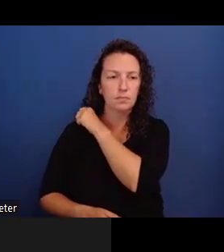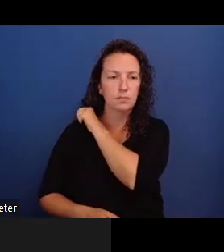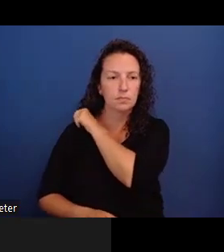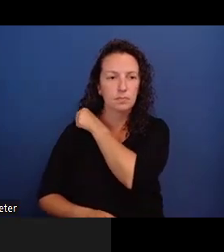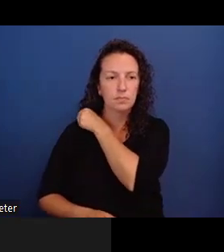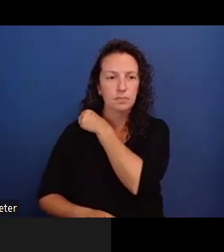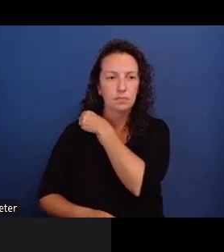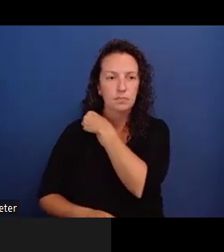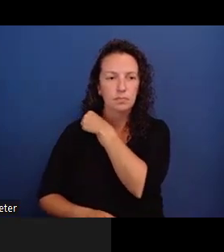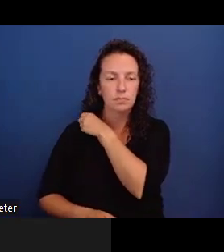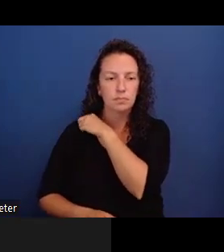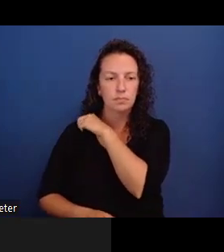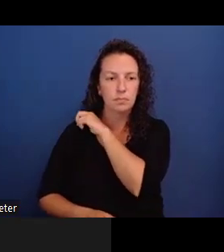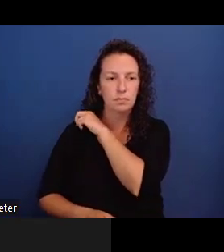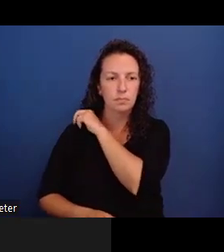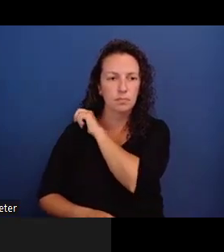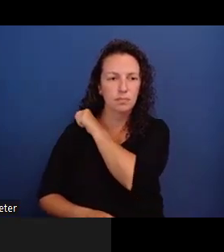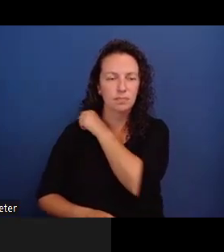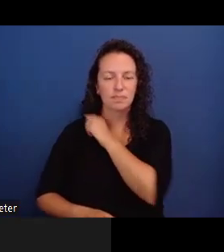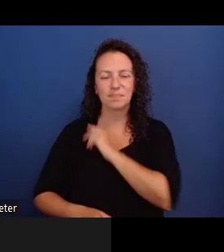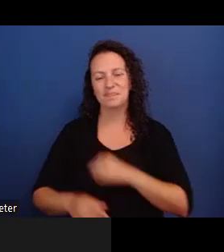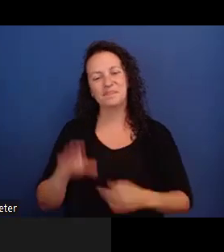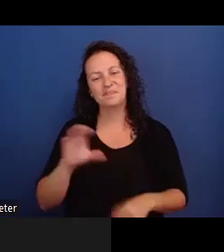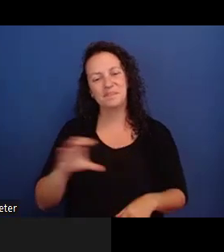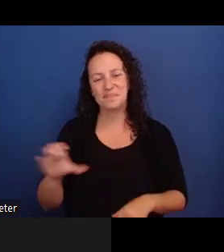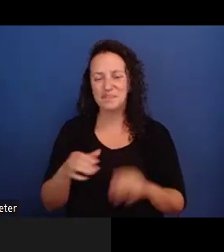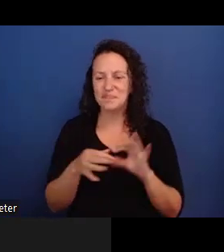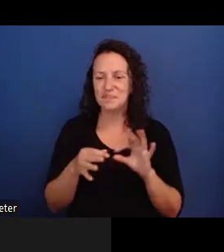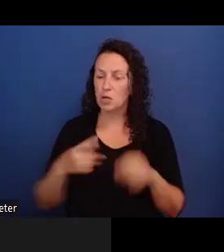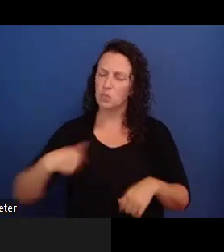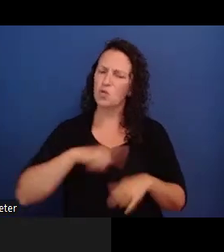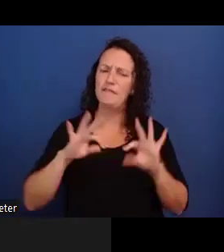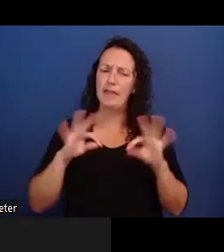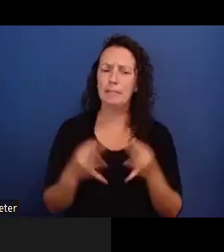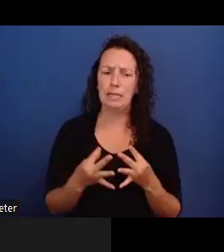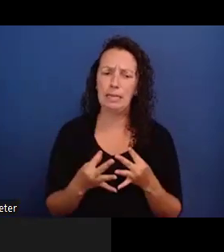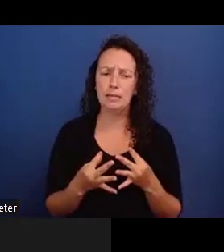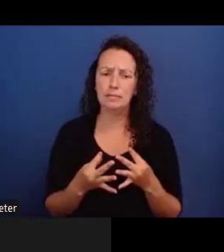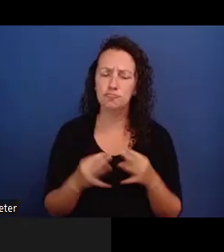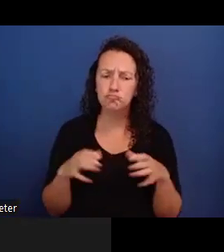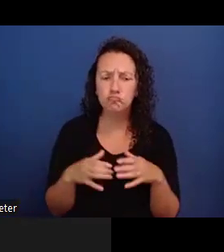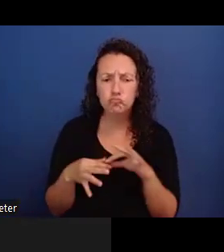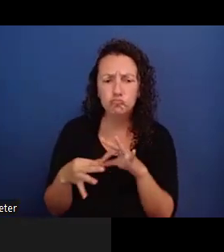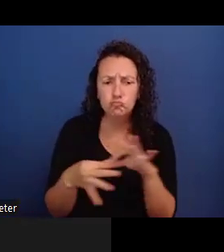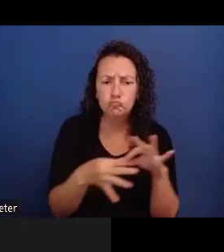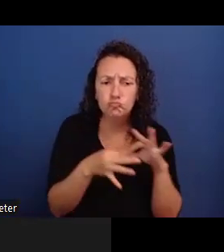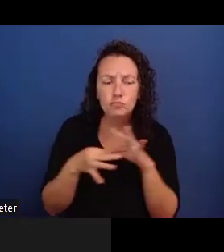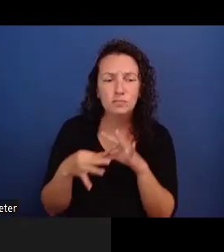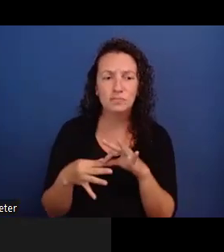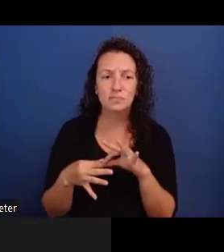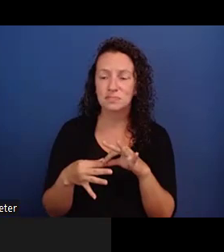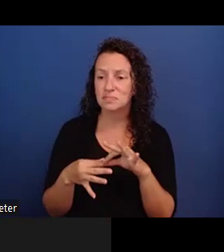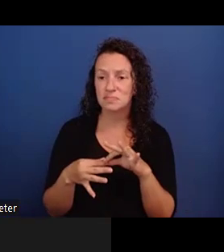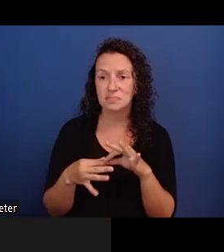And we're family. So there's no as I said, you can